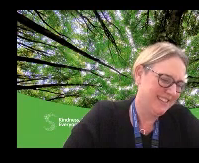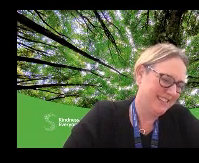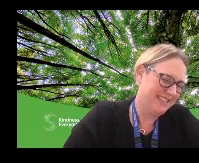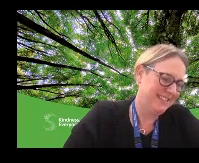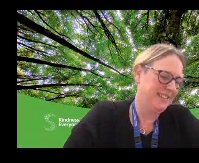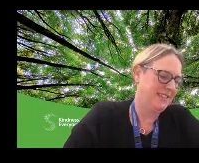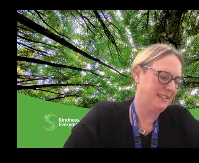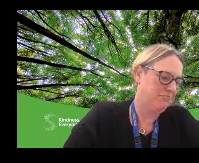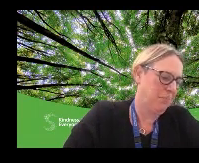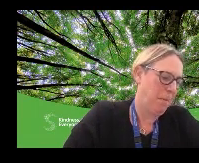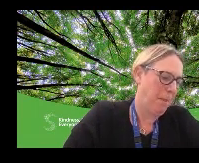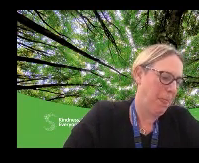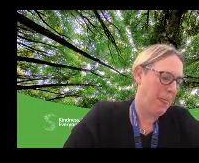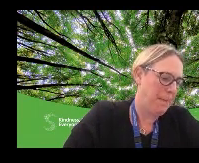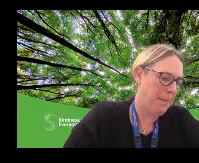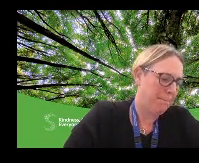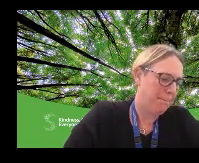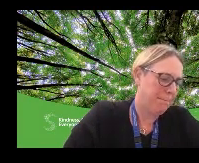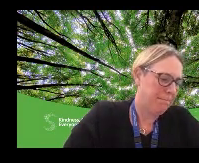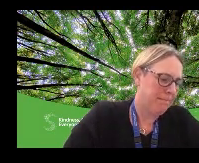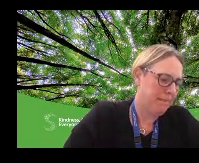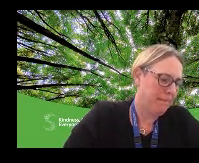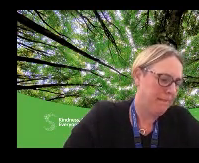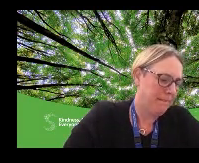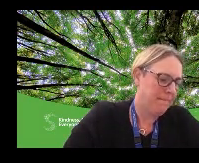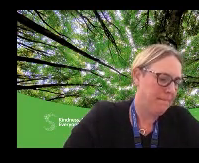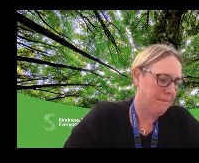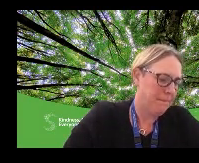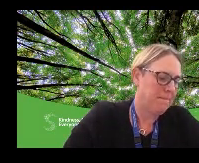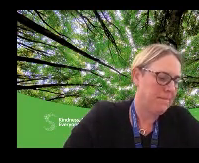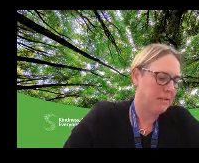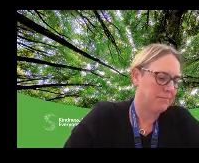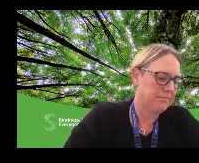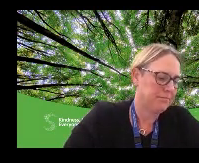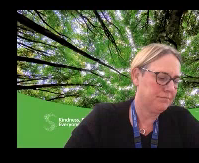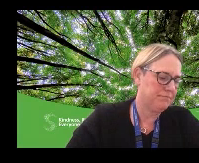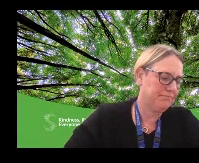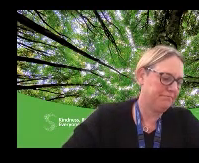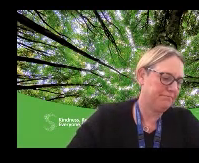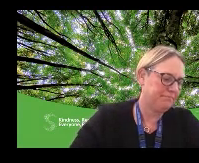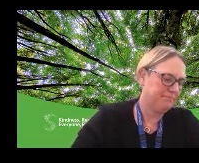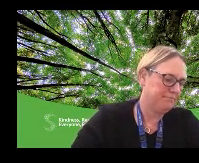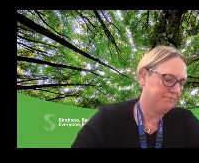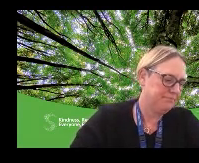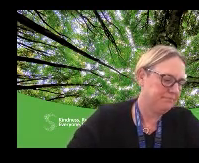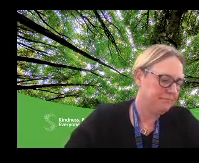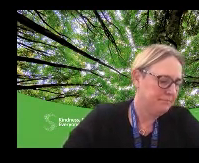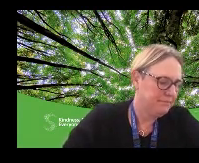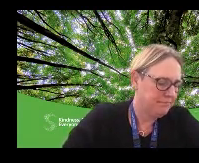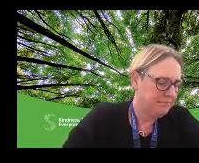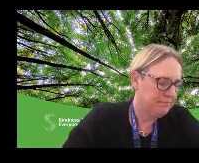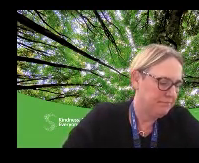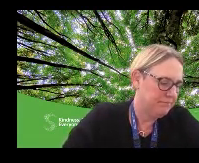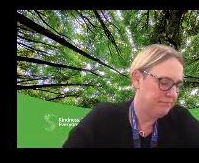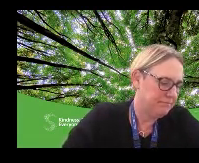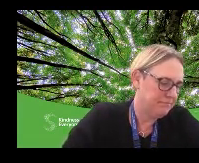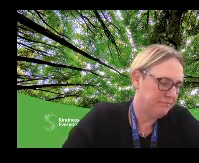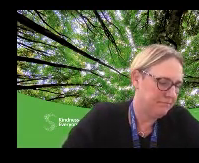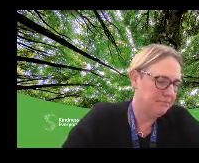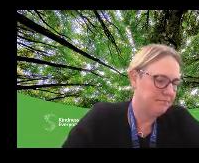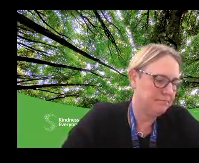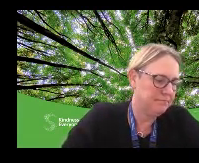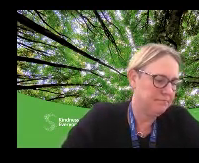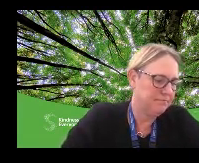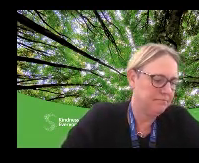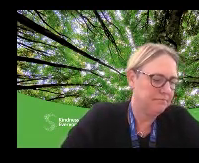think that is everything on the form in terms of what we're going to discuss today. So if we,